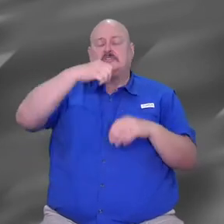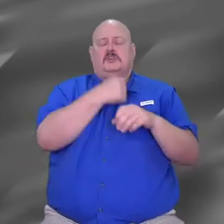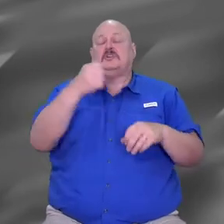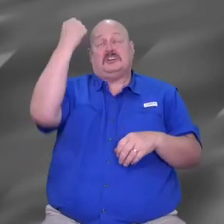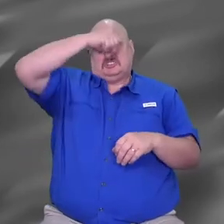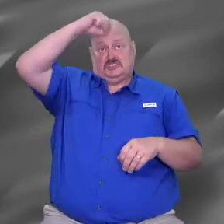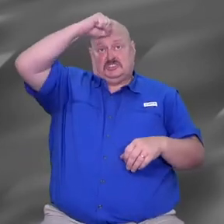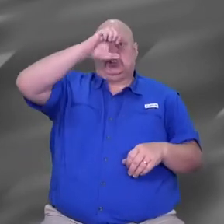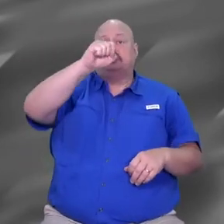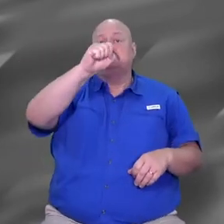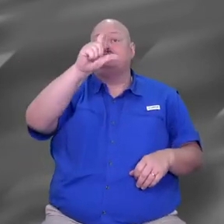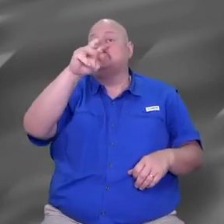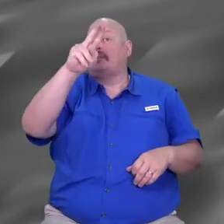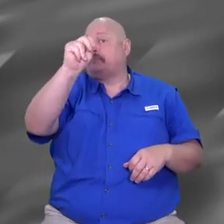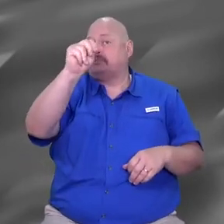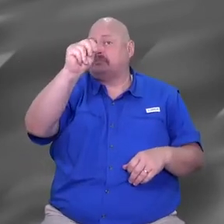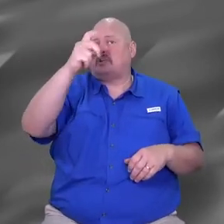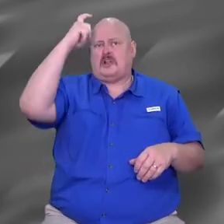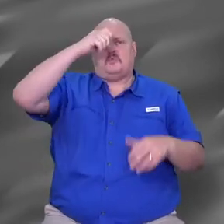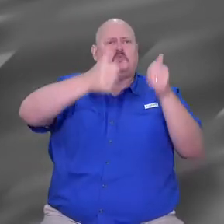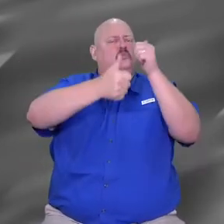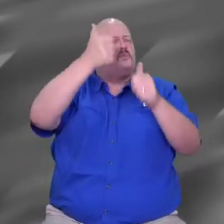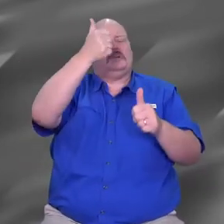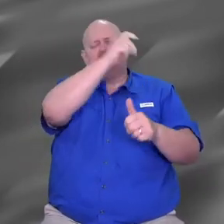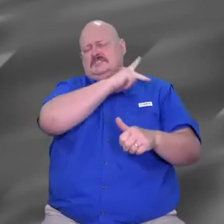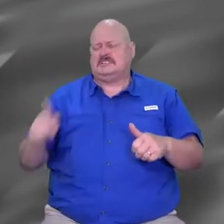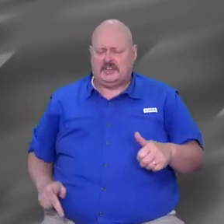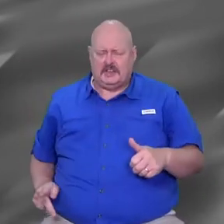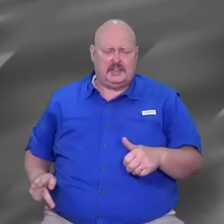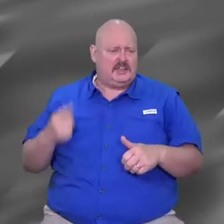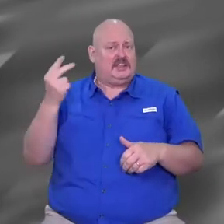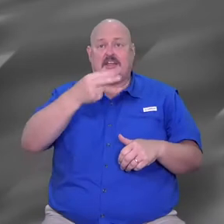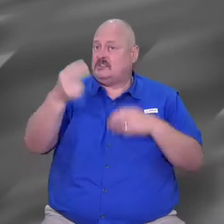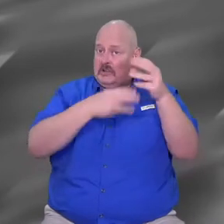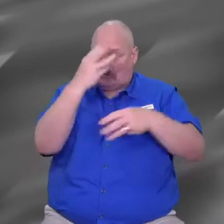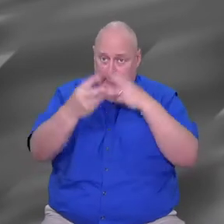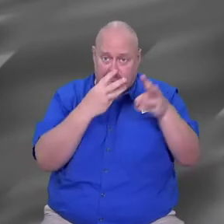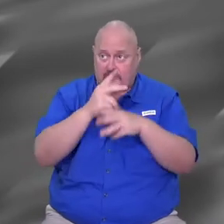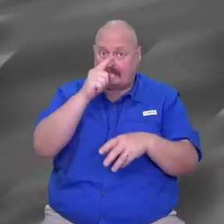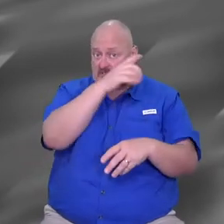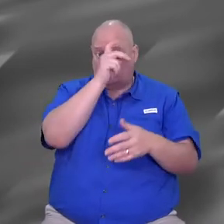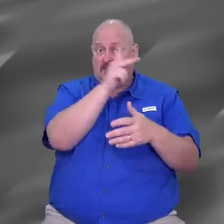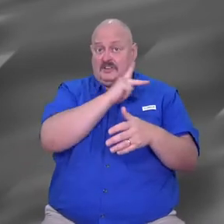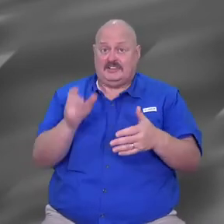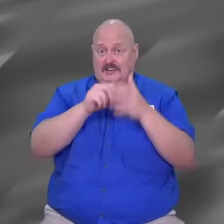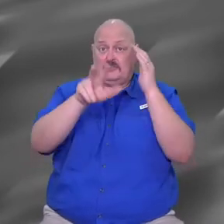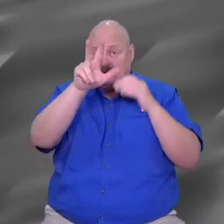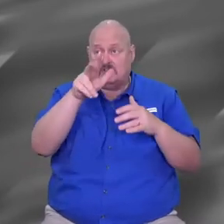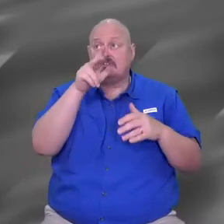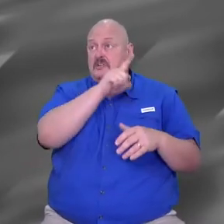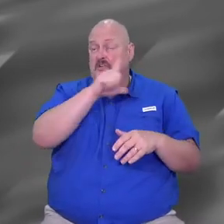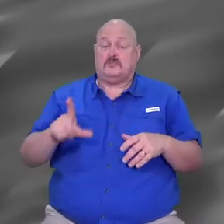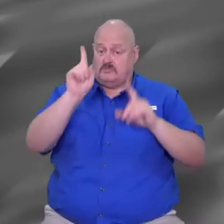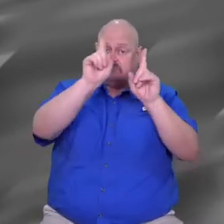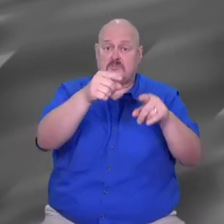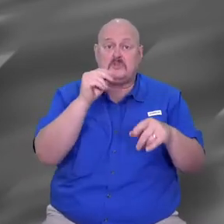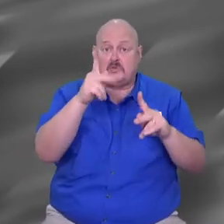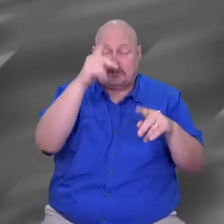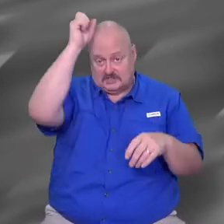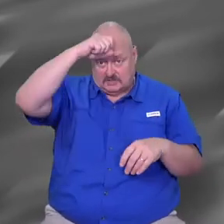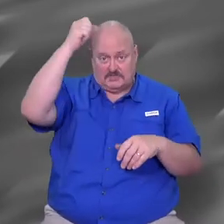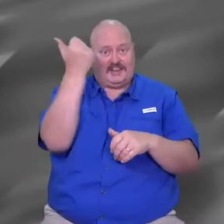as we discussed this morning, is known as the wisest of souls in the history of the world. In 1 Kings chapter 3, the Lord comes to him and says, okay, Solomon,